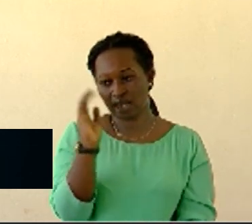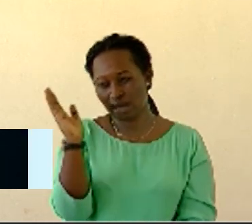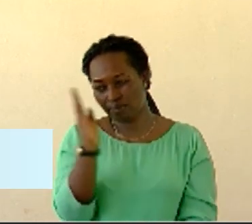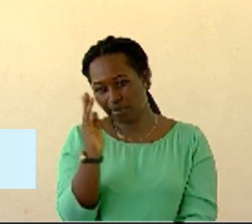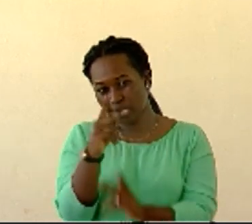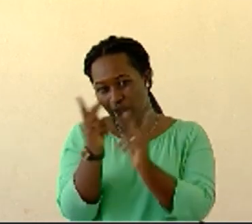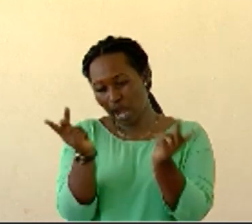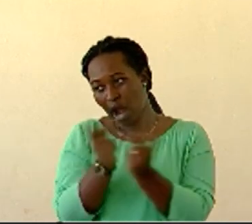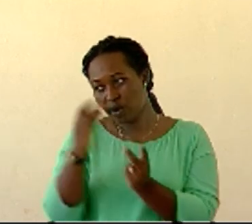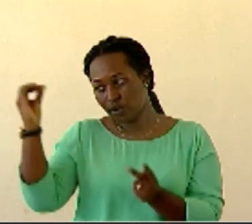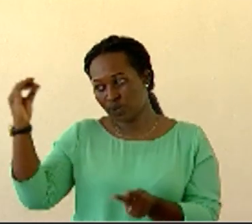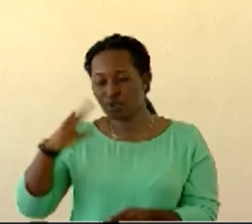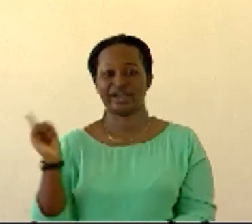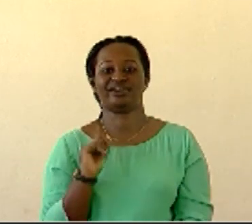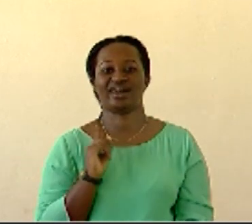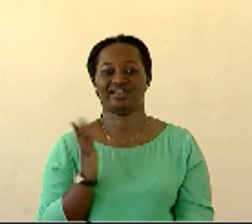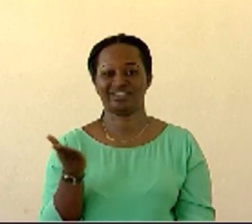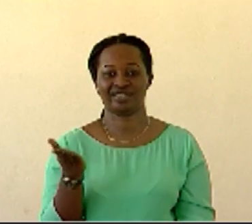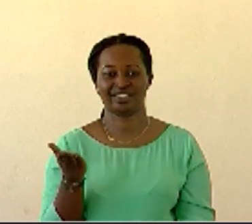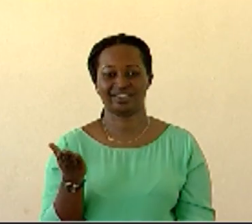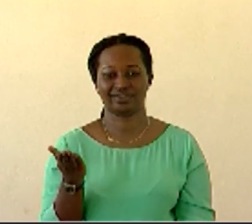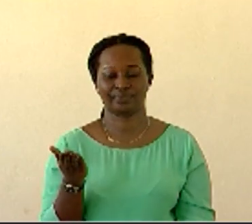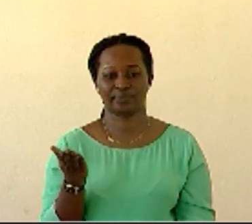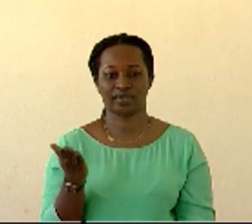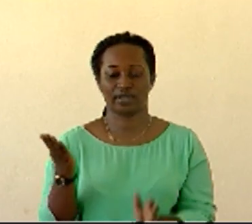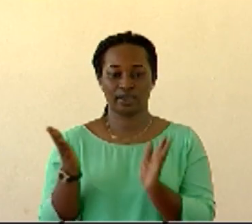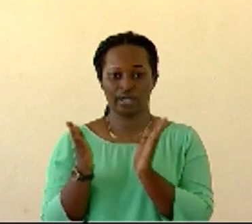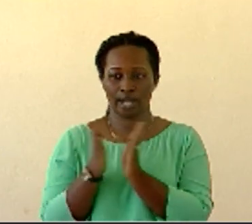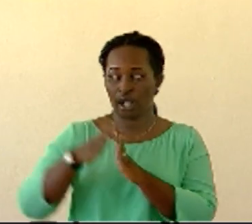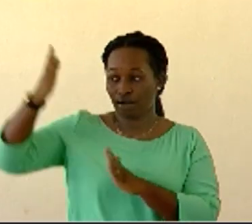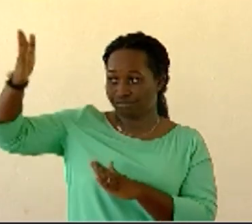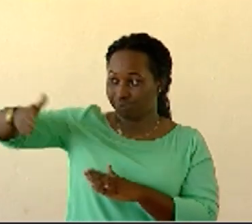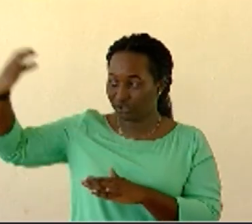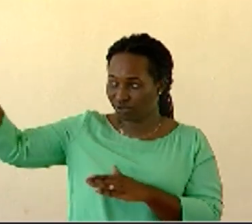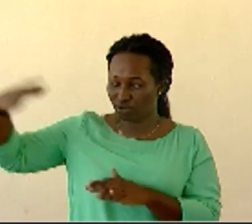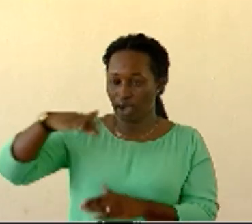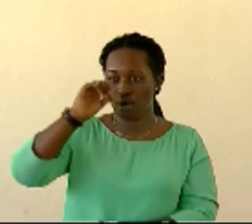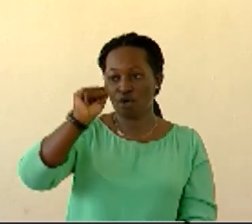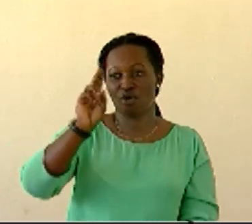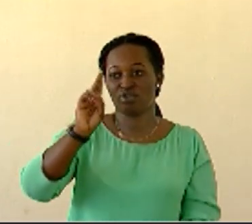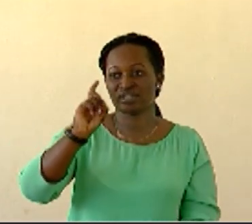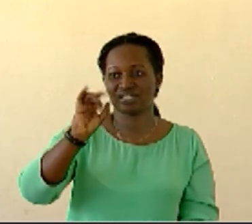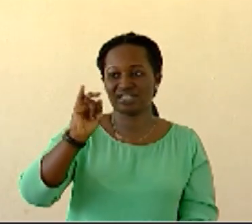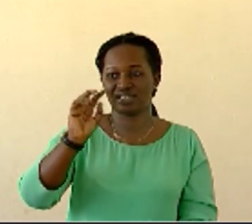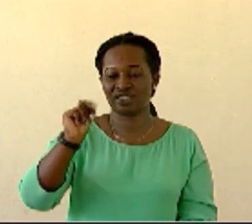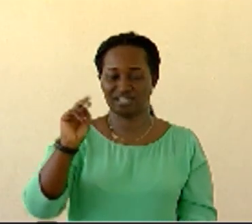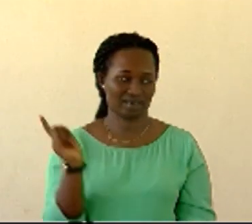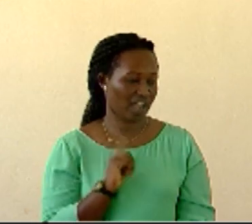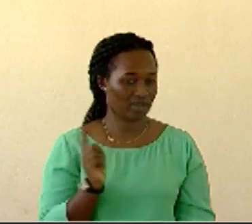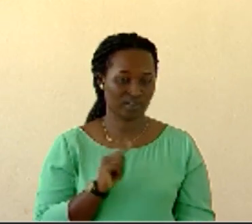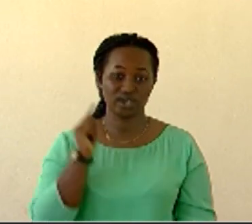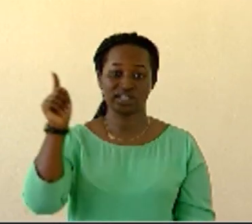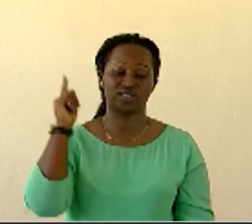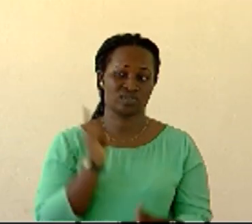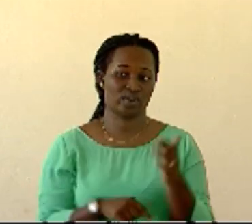where sun rays don't reach, and we don't see auxin hormone here. Now, this is what